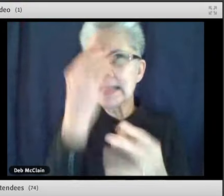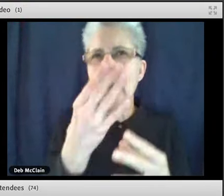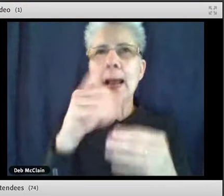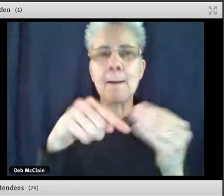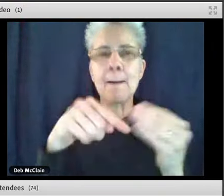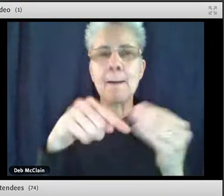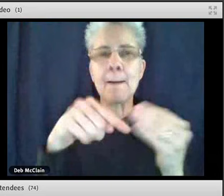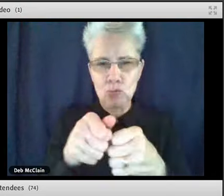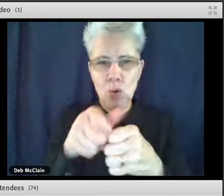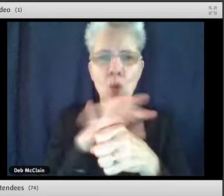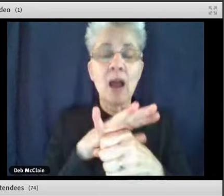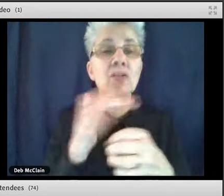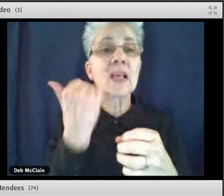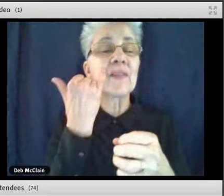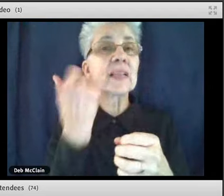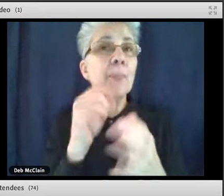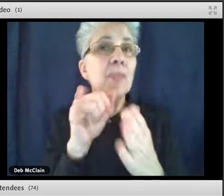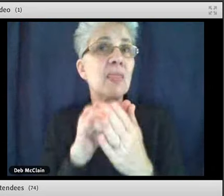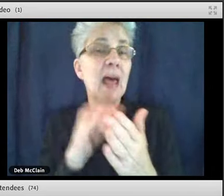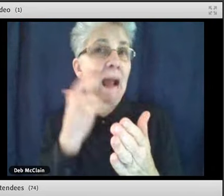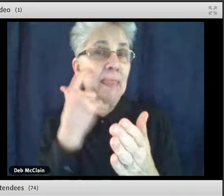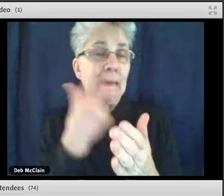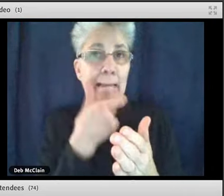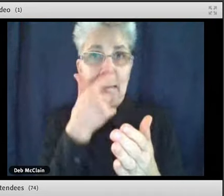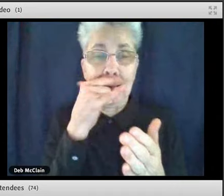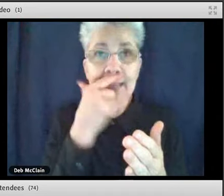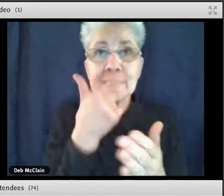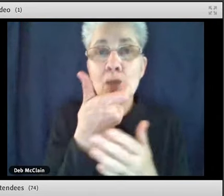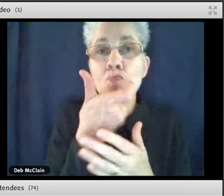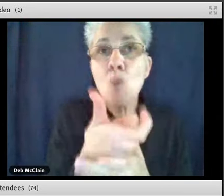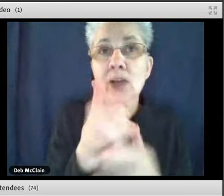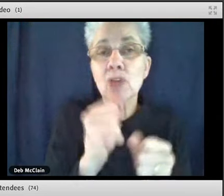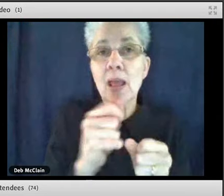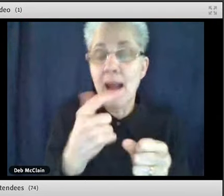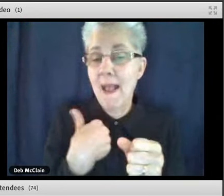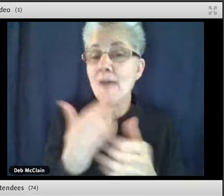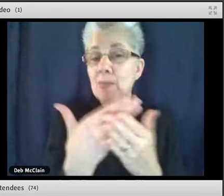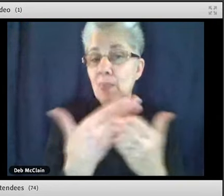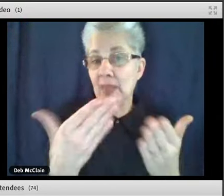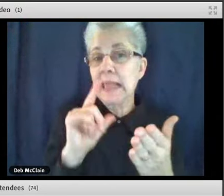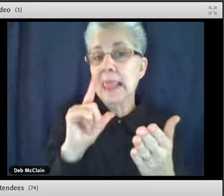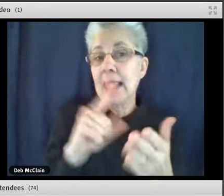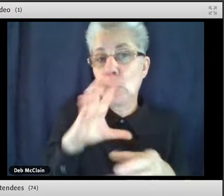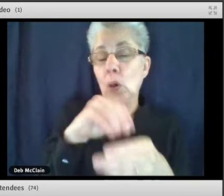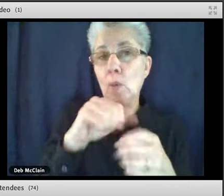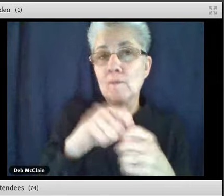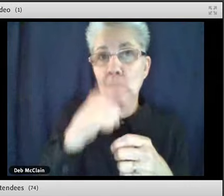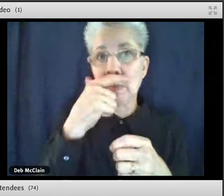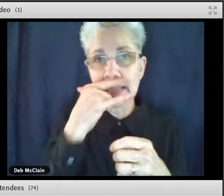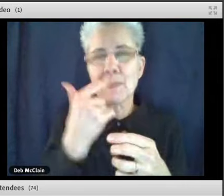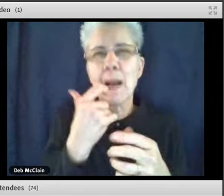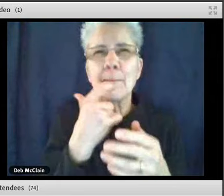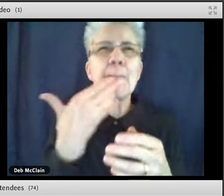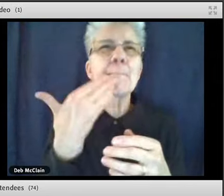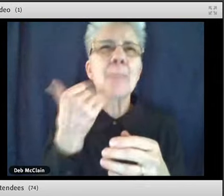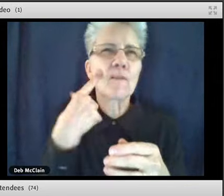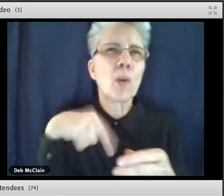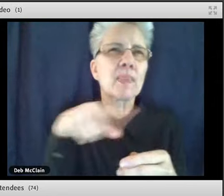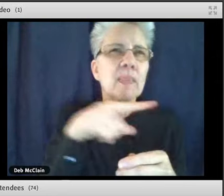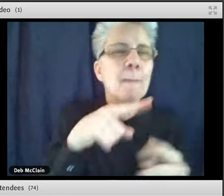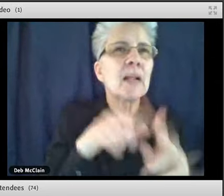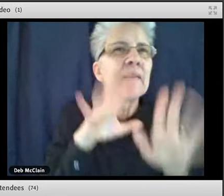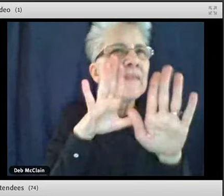So if it's something I think kids could watch it, I've got some things later for kids that might be a little bit better. But I think it's just